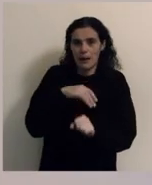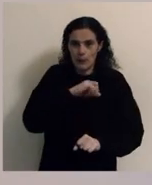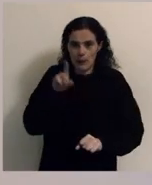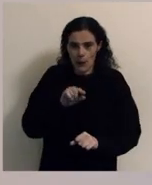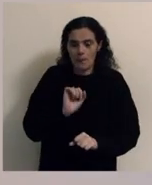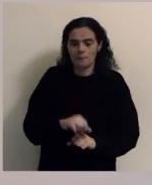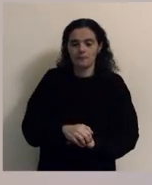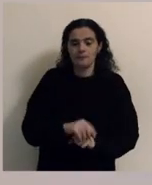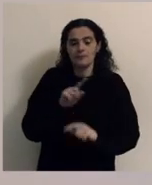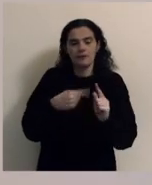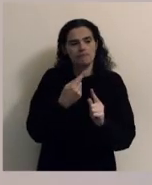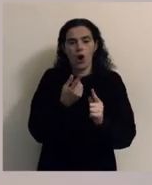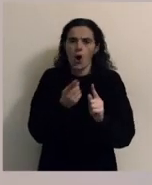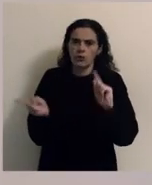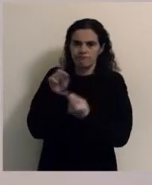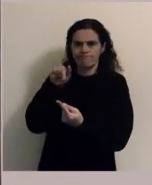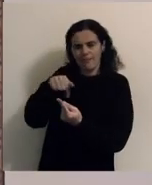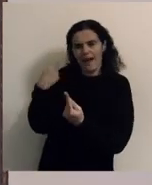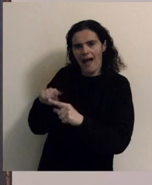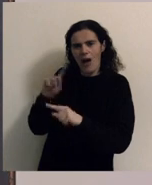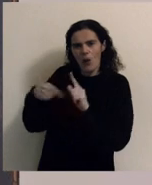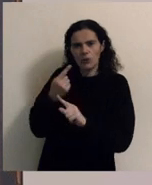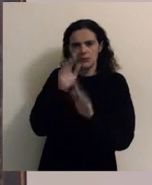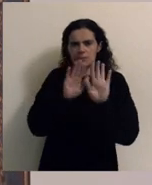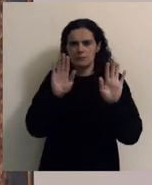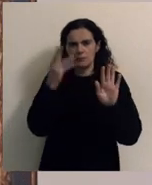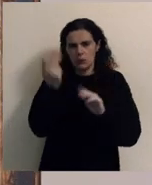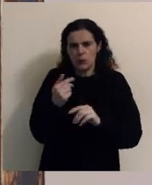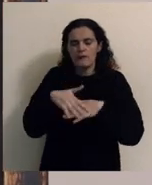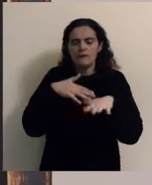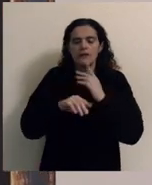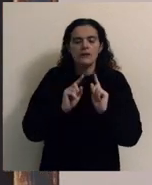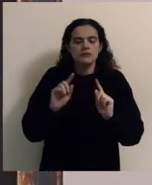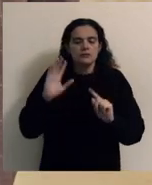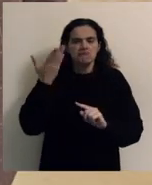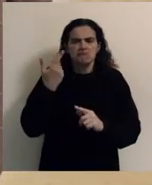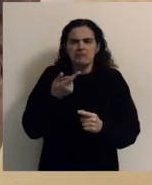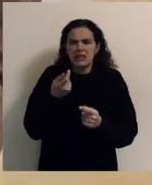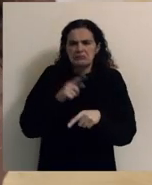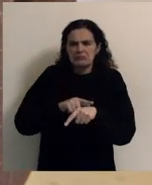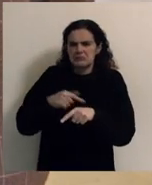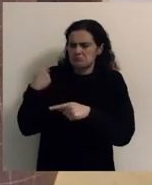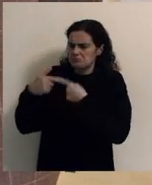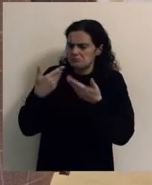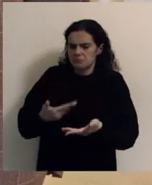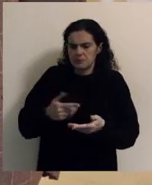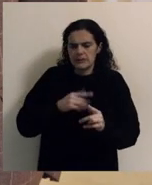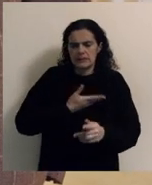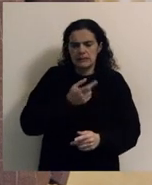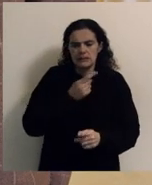Directly opposite it, I've installed another painting that was done almost contemporary in